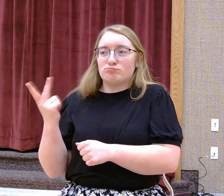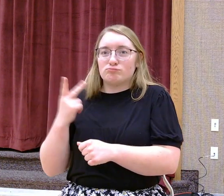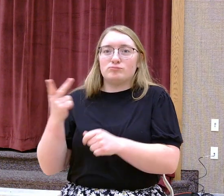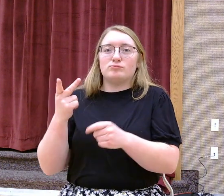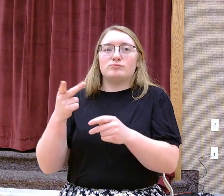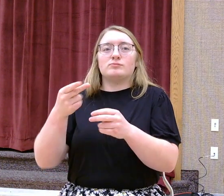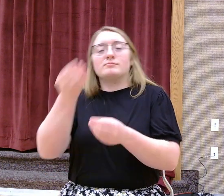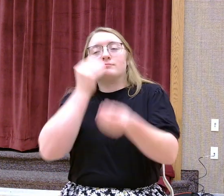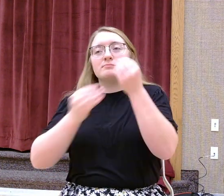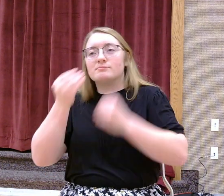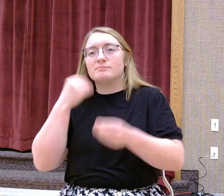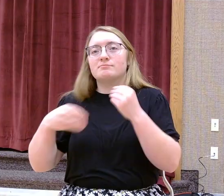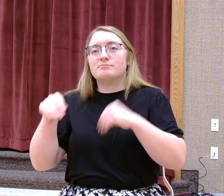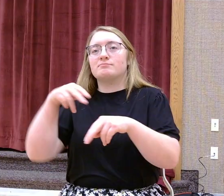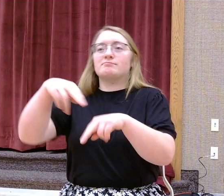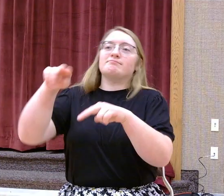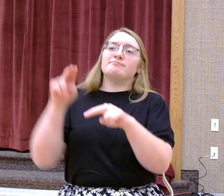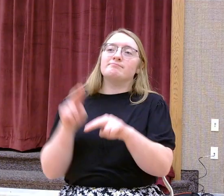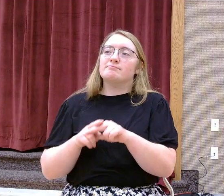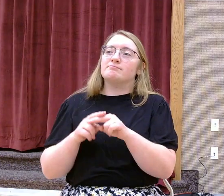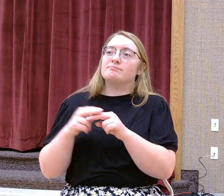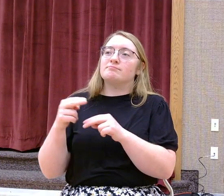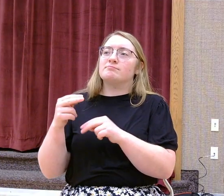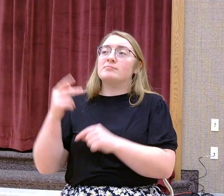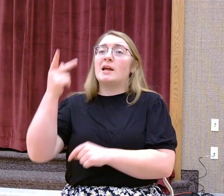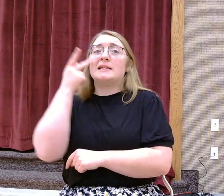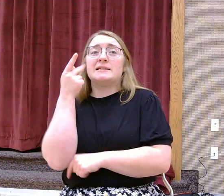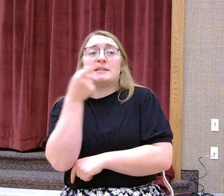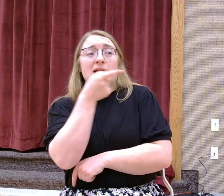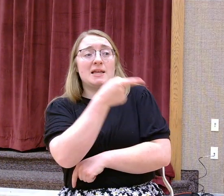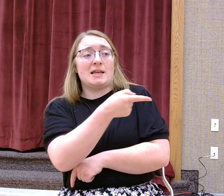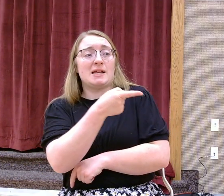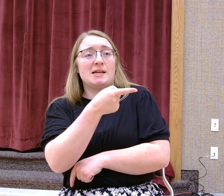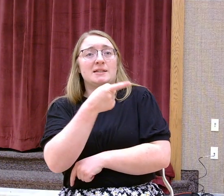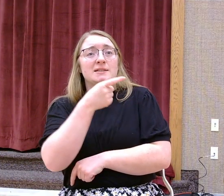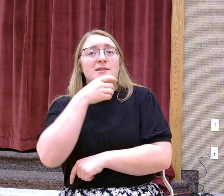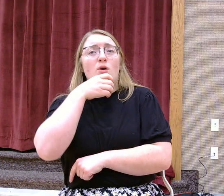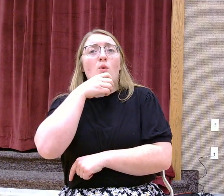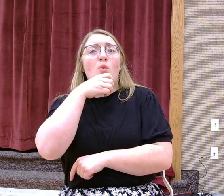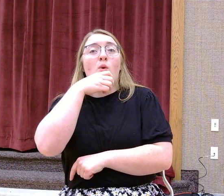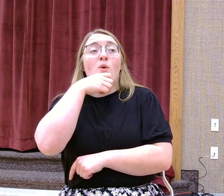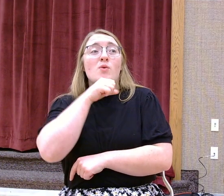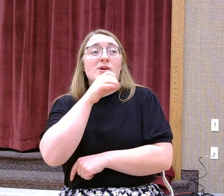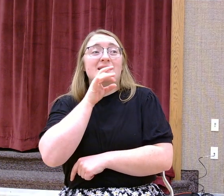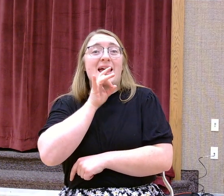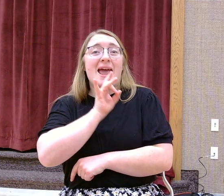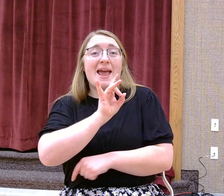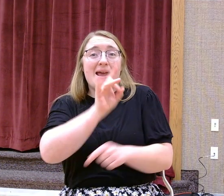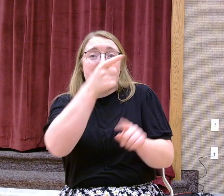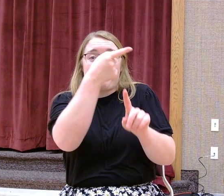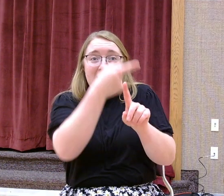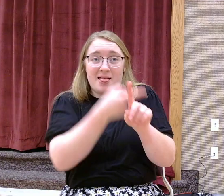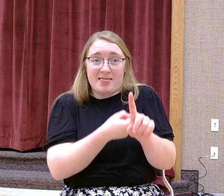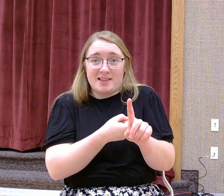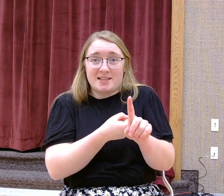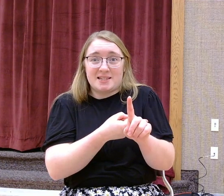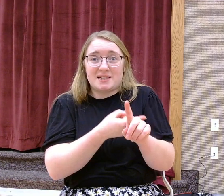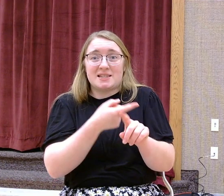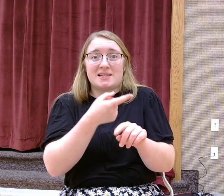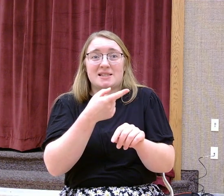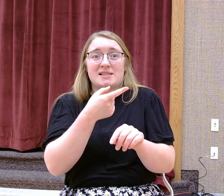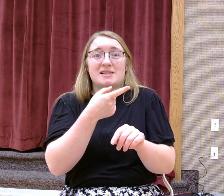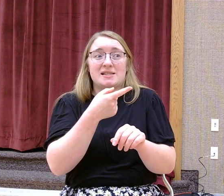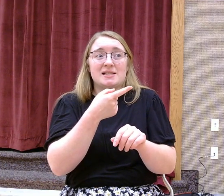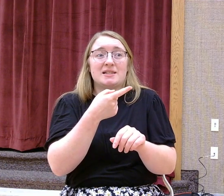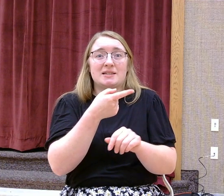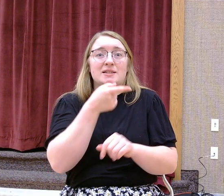sitting there, and I see this. He's probably 8 months old. Is a little Down syndrome kid, cute little kid, And somehow he got a chip, and